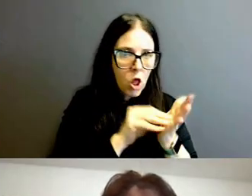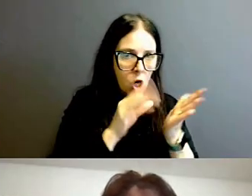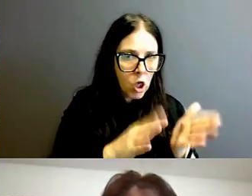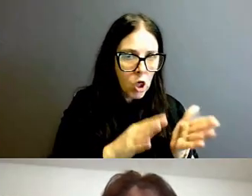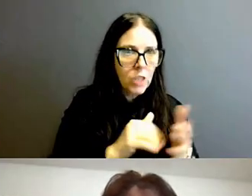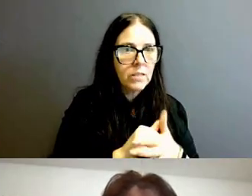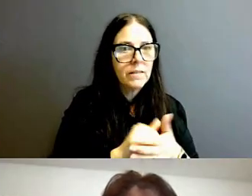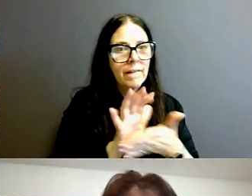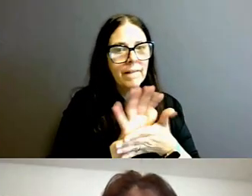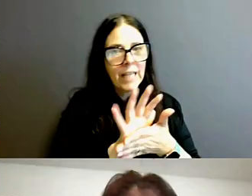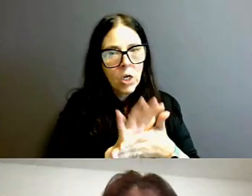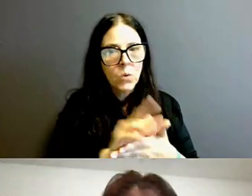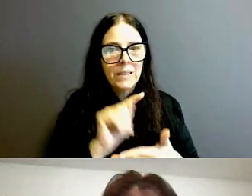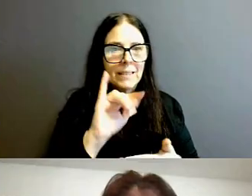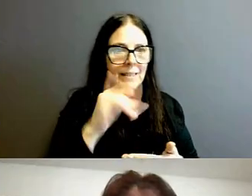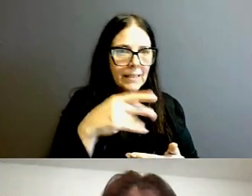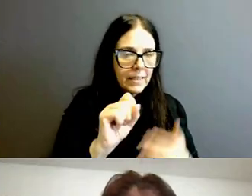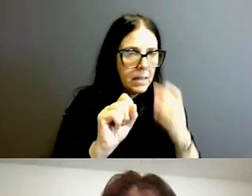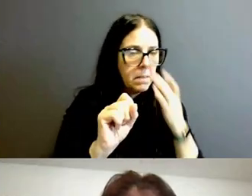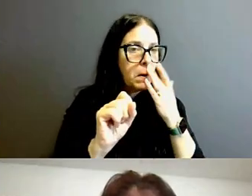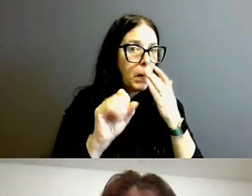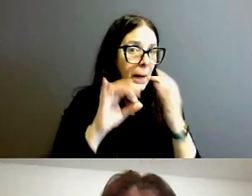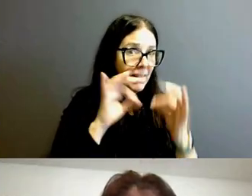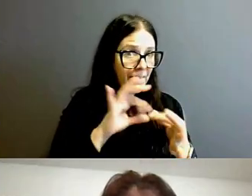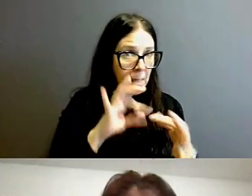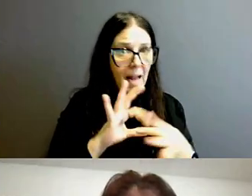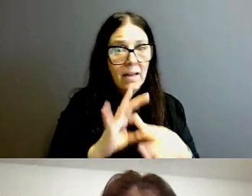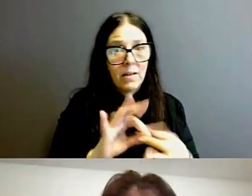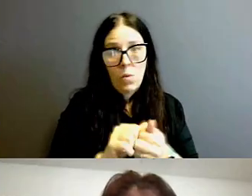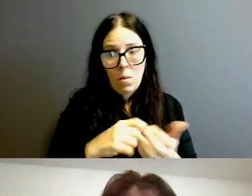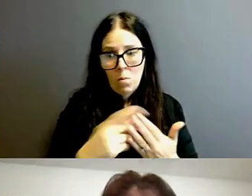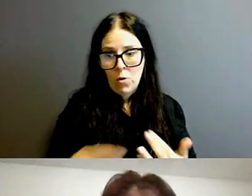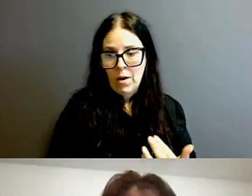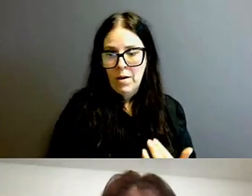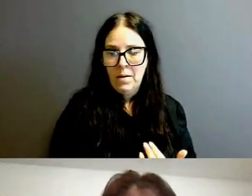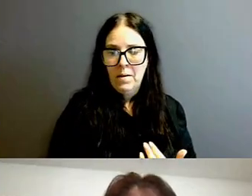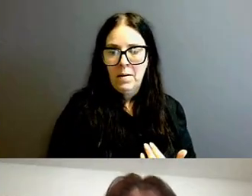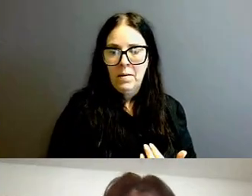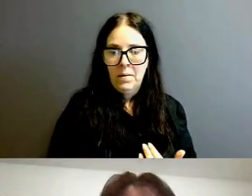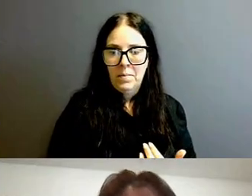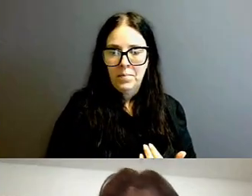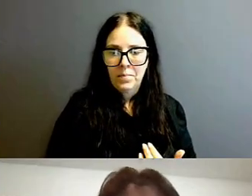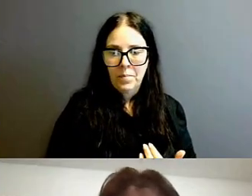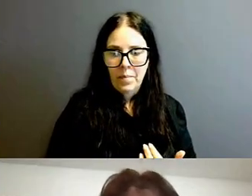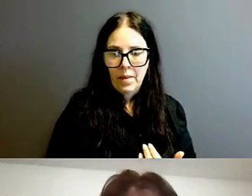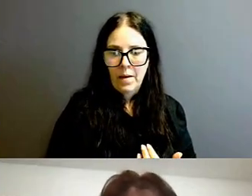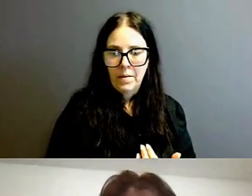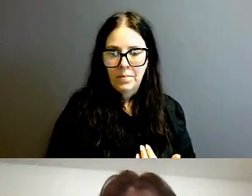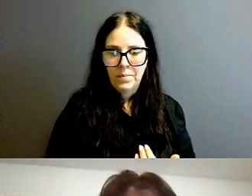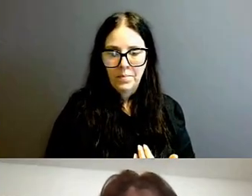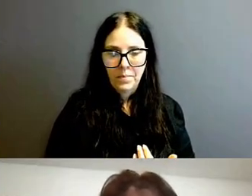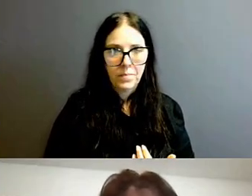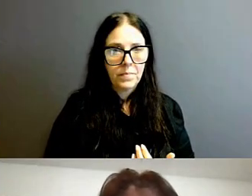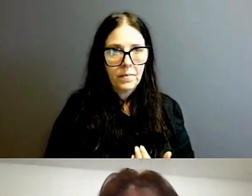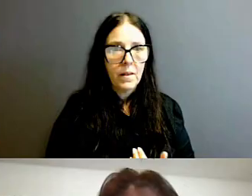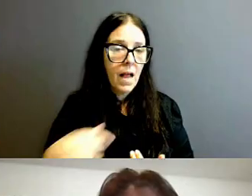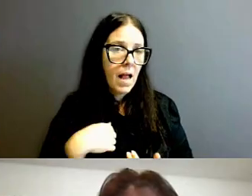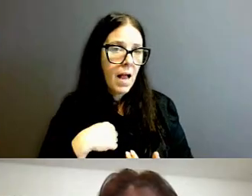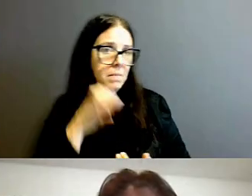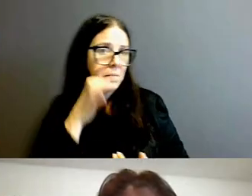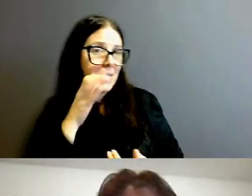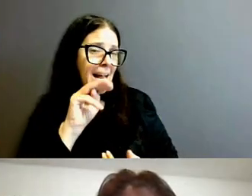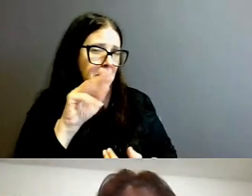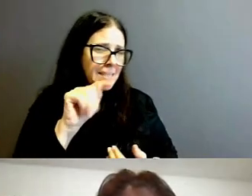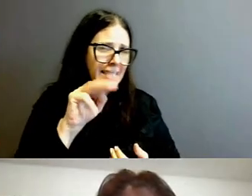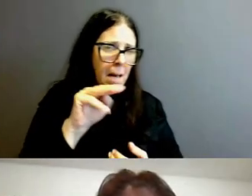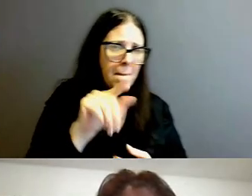videos, quick tips, quick feedback about the program. Videos is a bit different story, and Ambreen and MTML has been really kind of